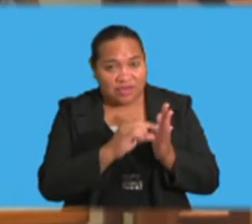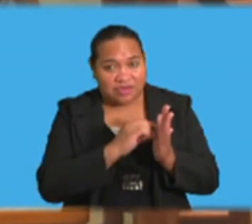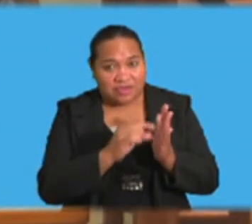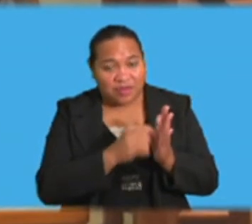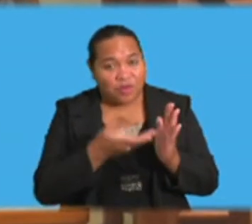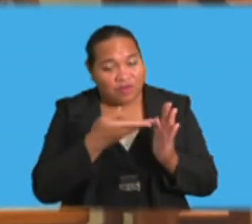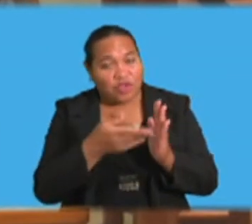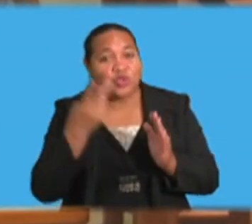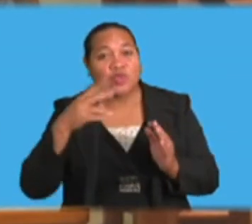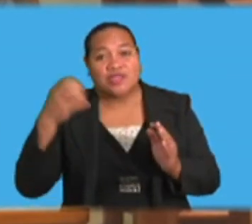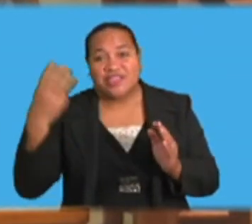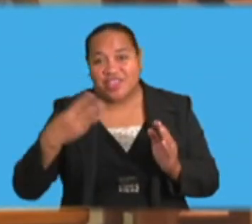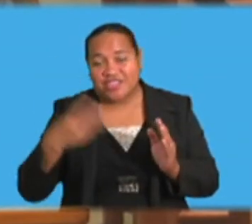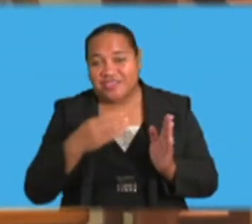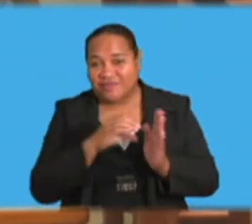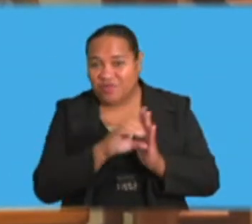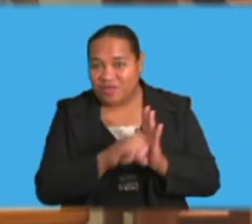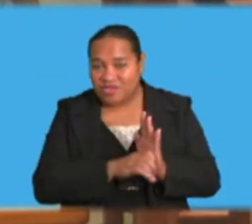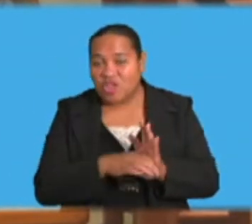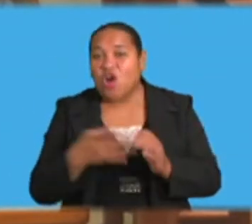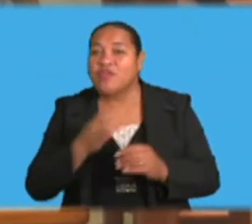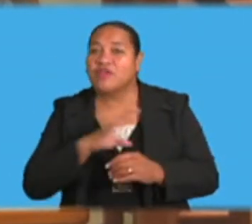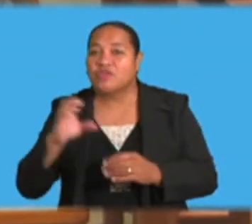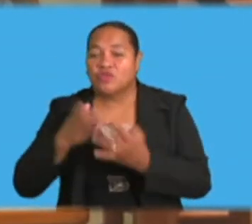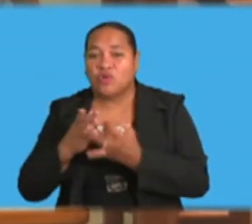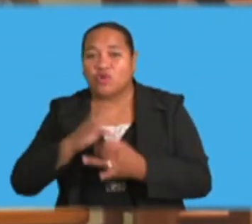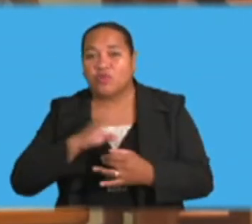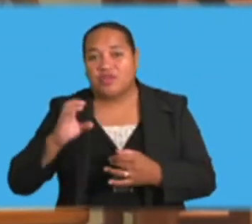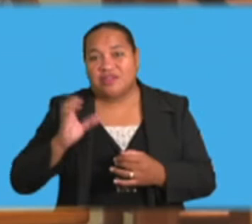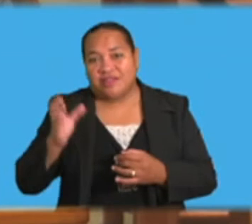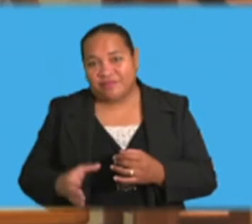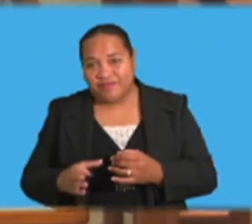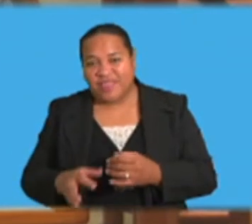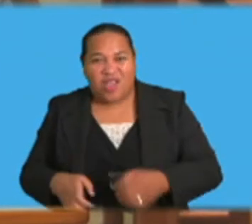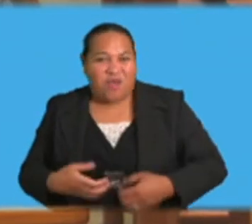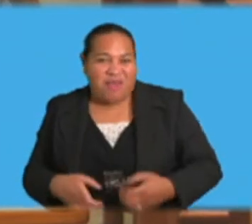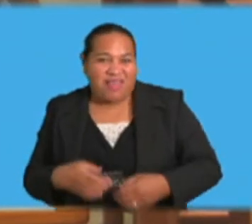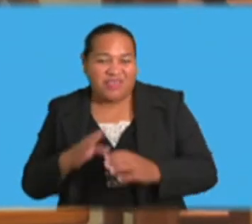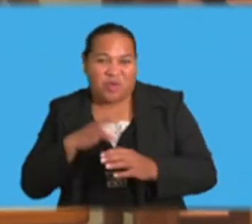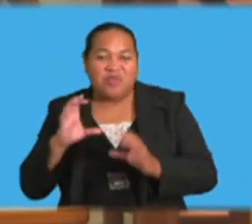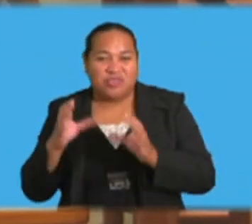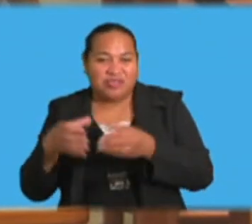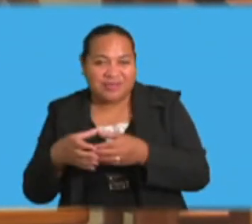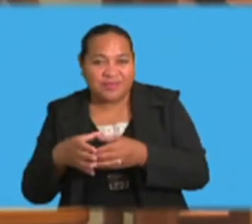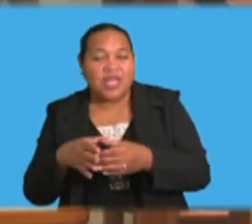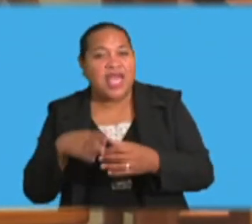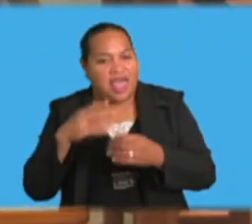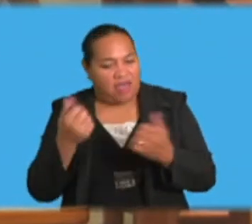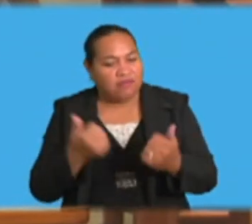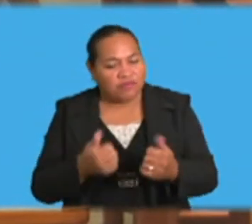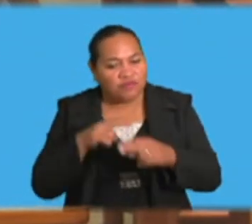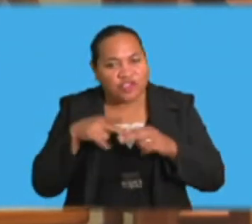2013 Constitution or the Commissioner for Human Rights and Anti-Discrimination. Fiji has adequate institutions and